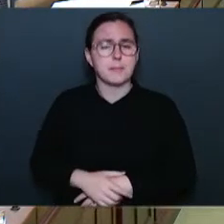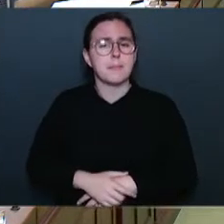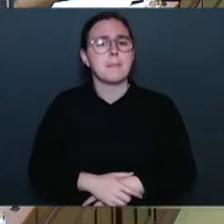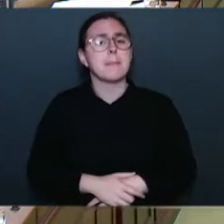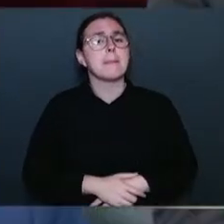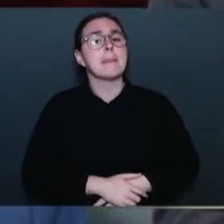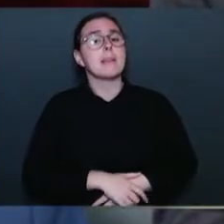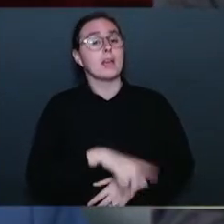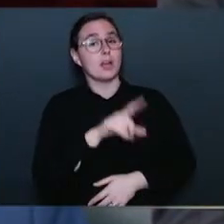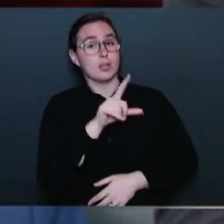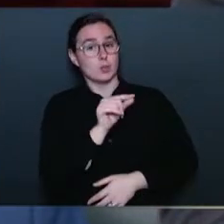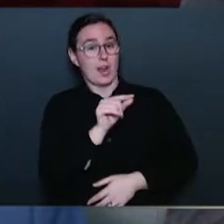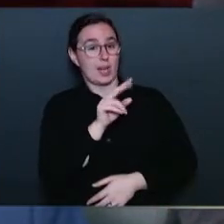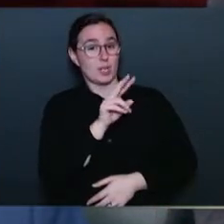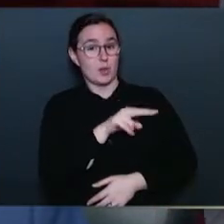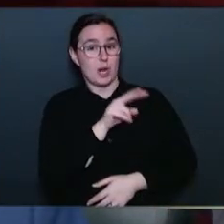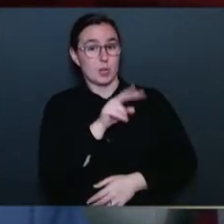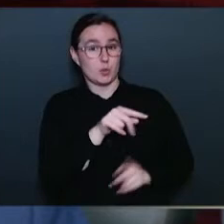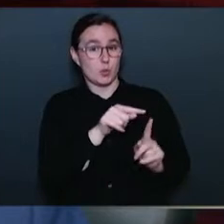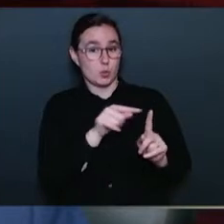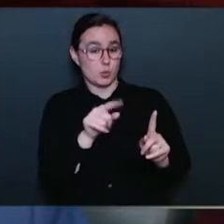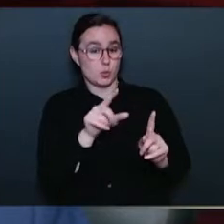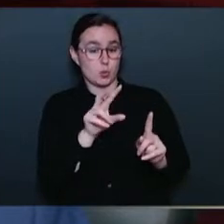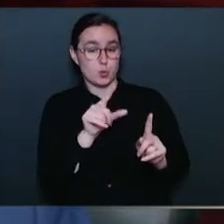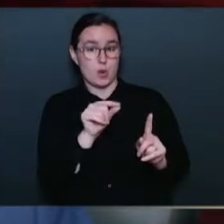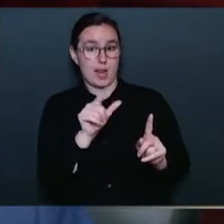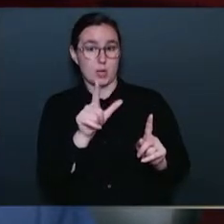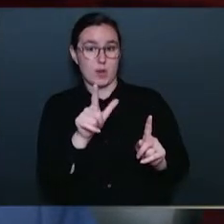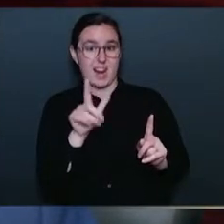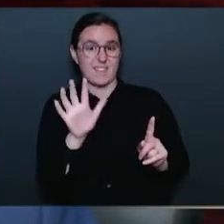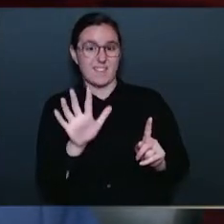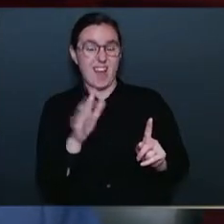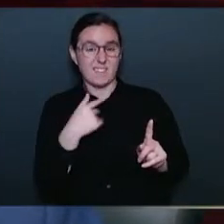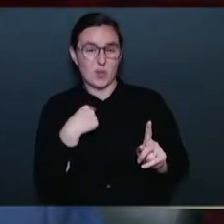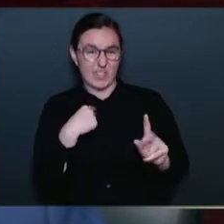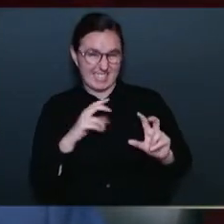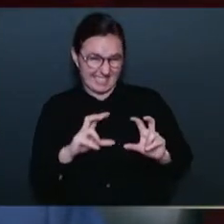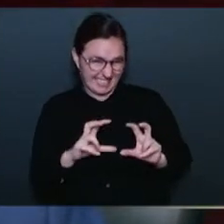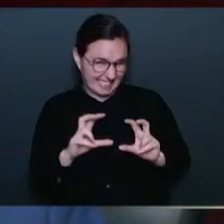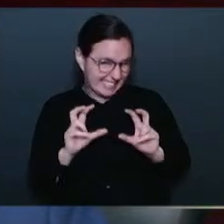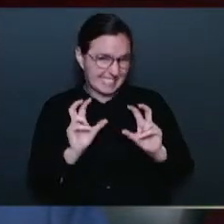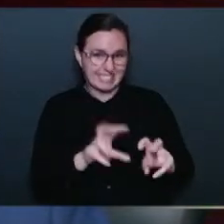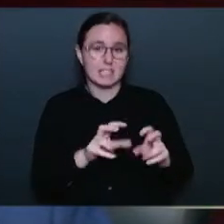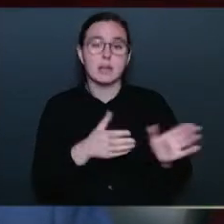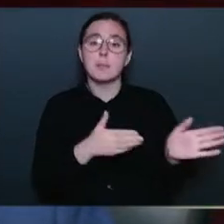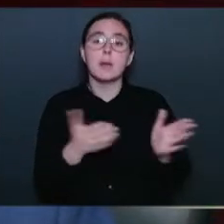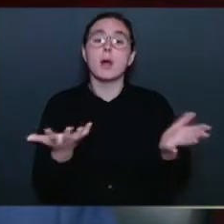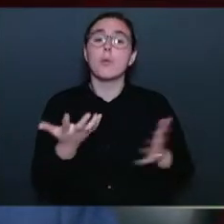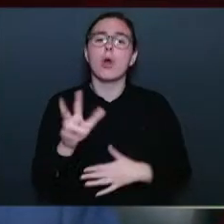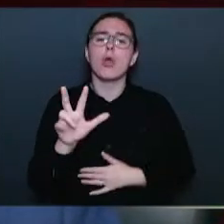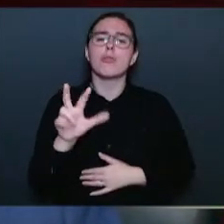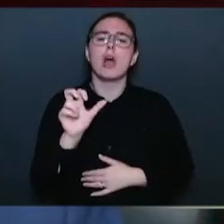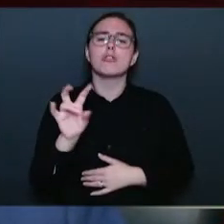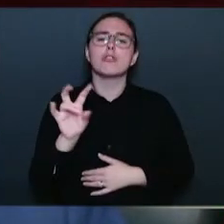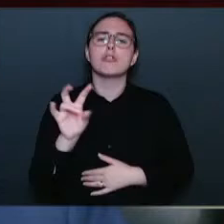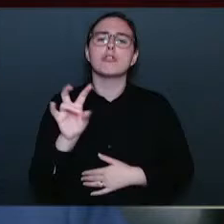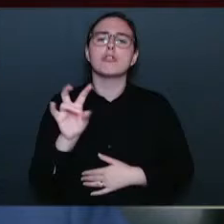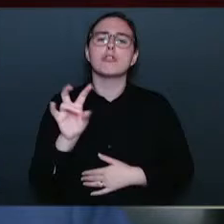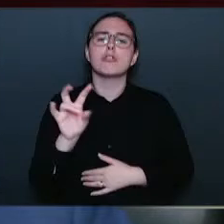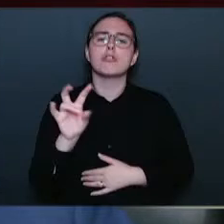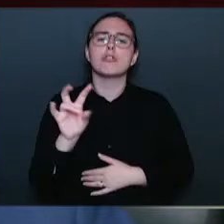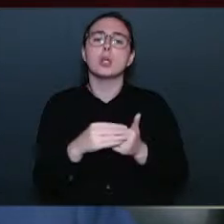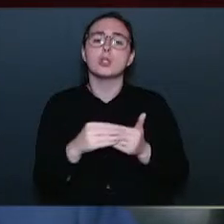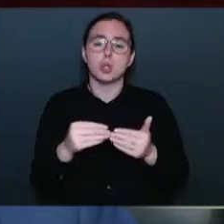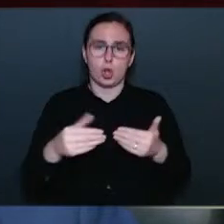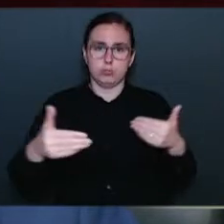capital plan is providing 370 million dollars over three years for this project we continue to build a plan